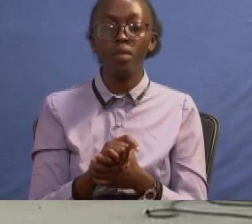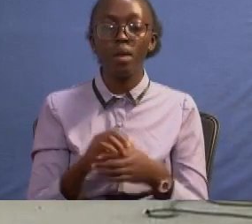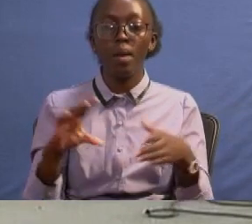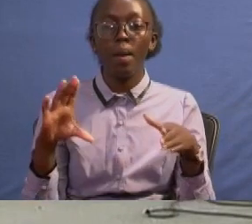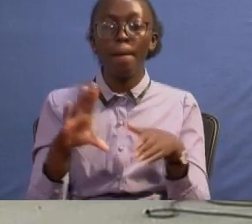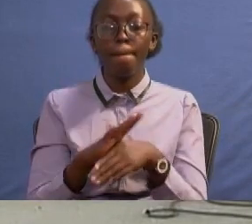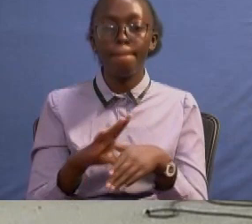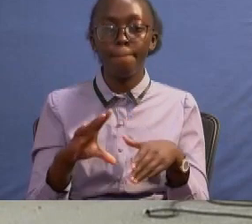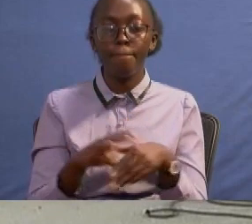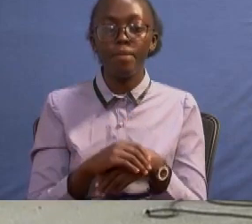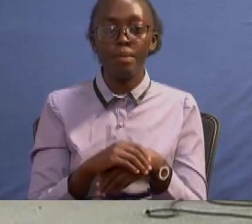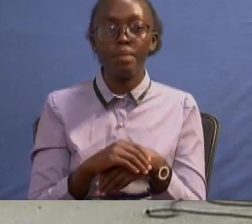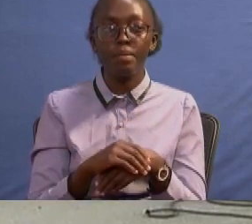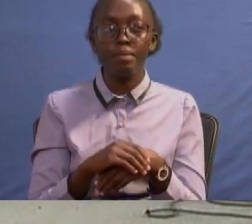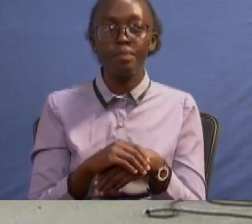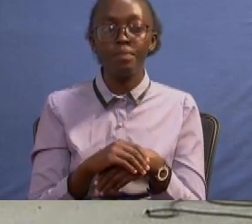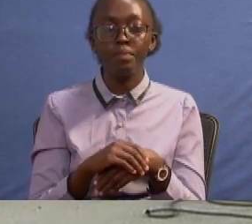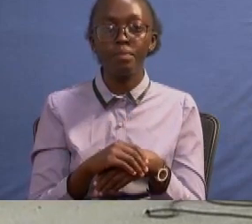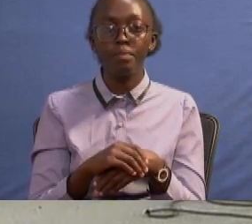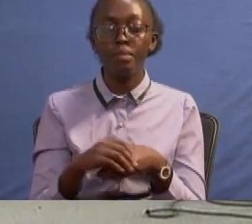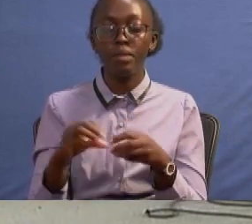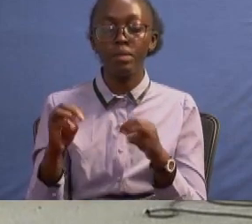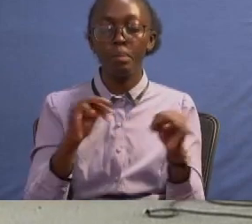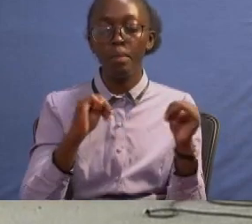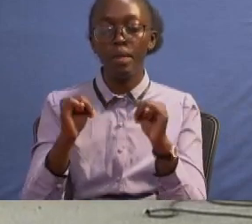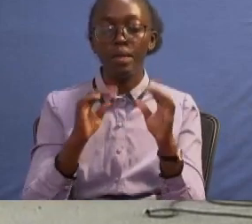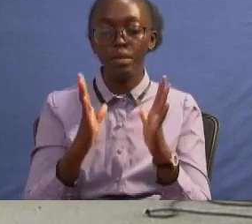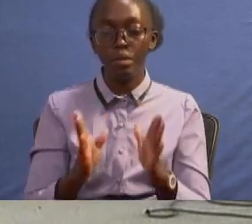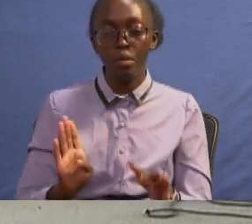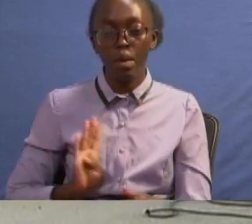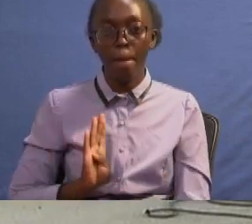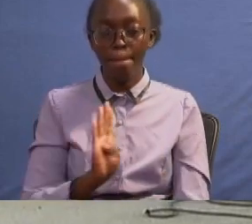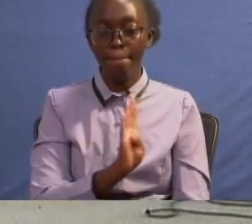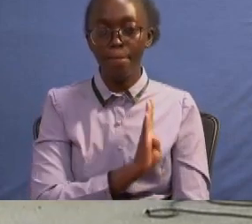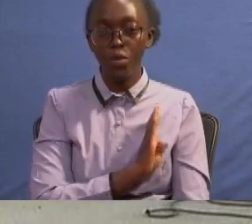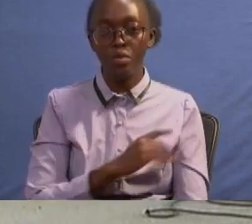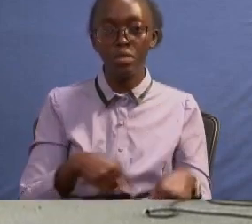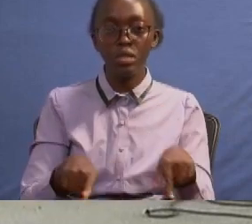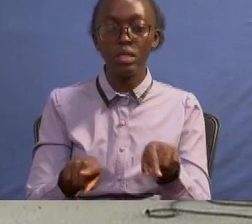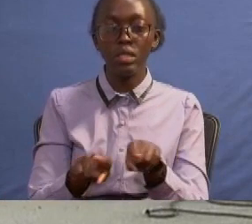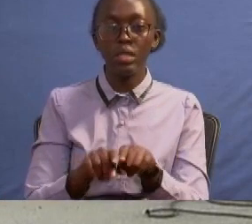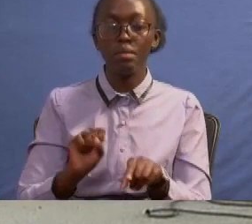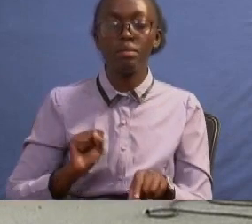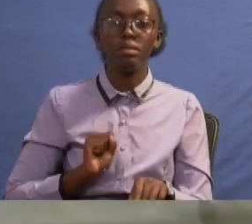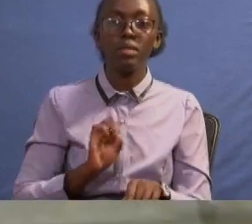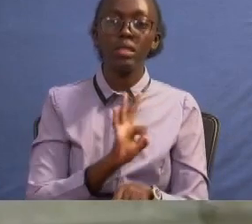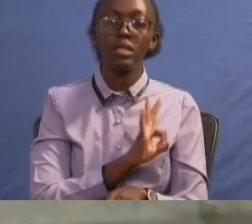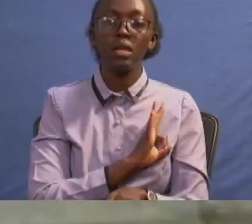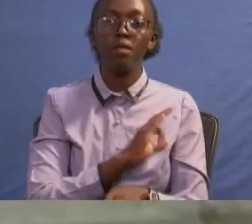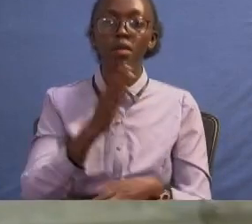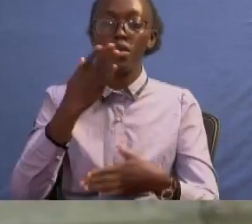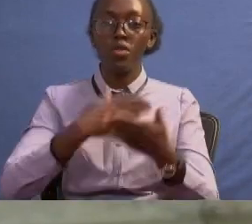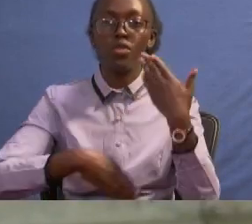members of the management board, members of the faculty and staff,